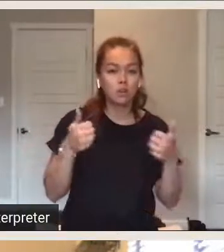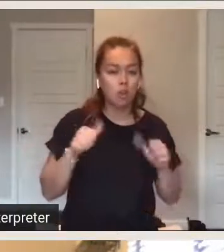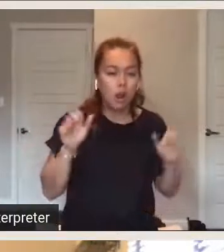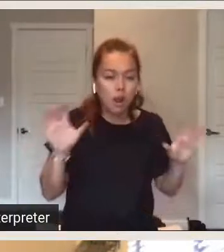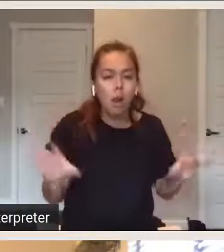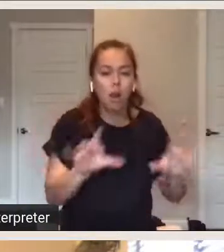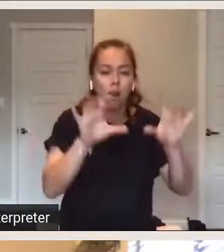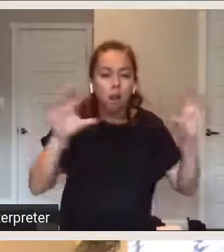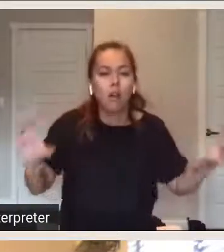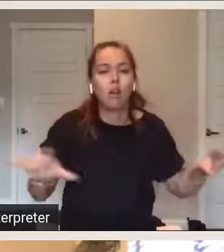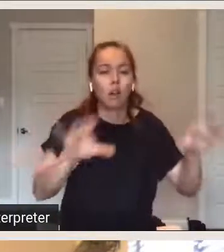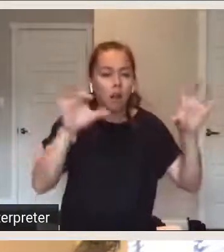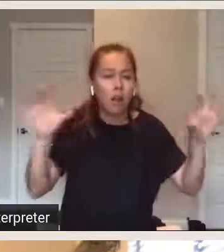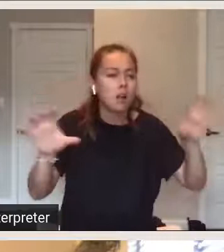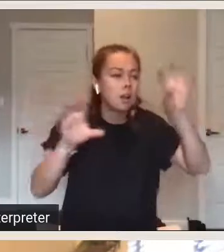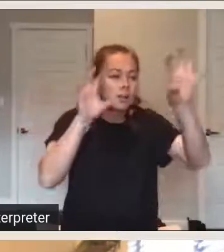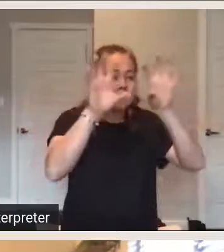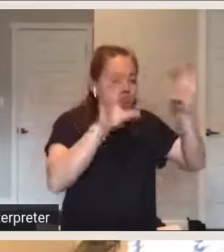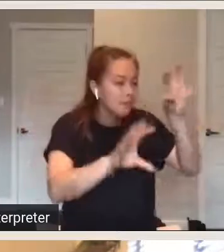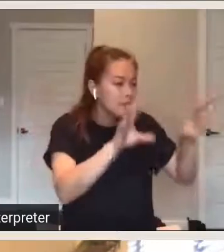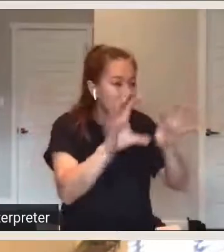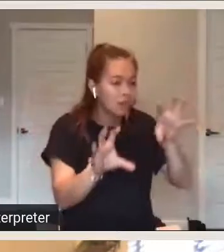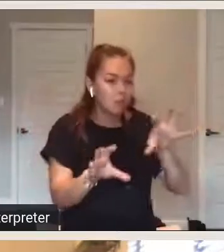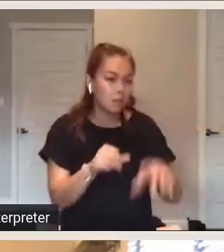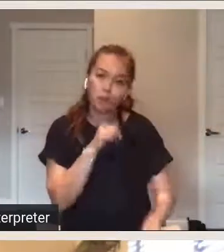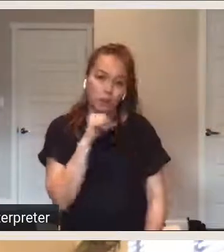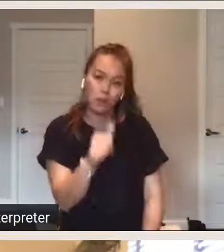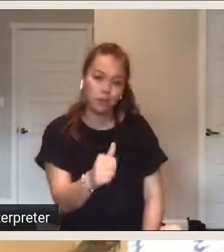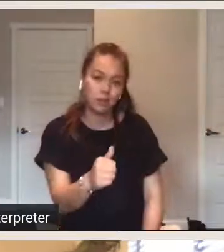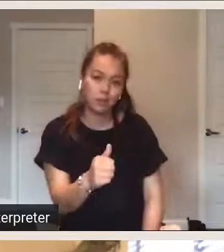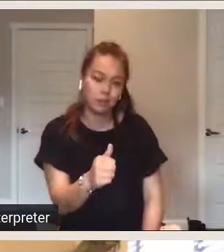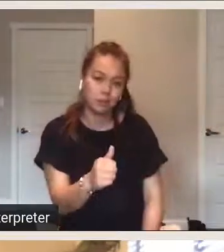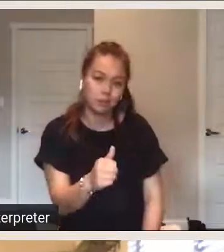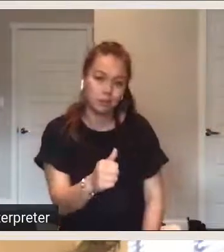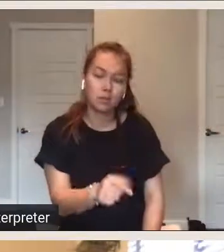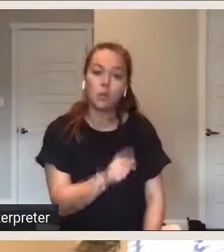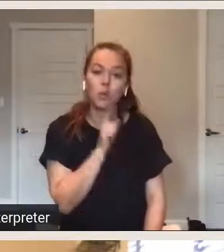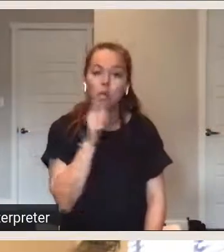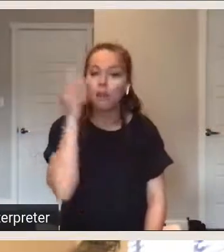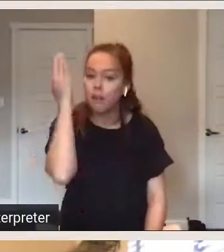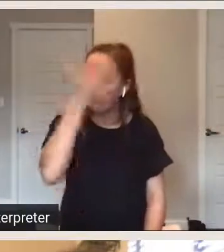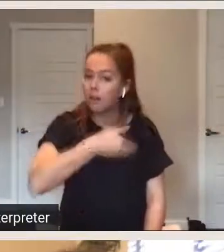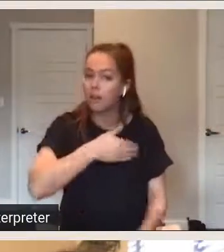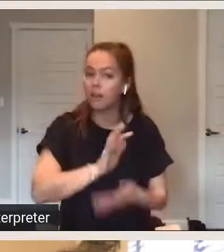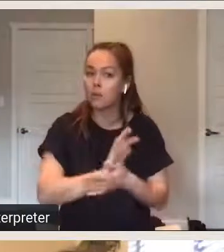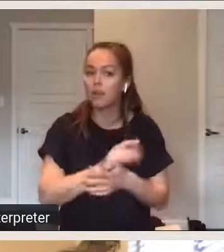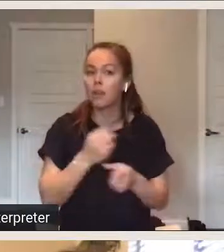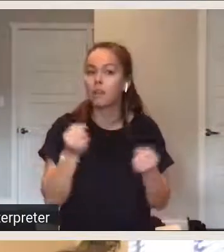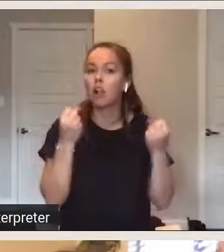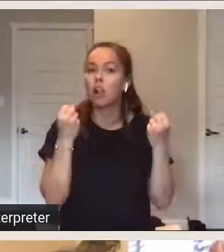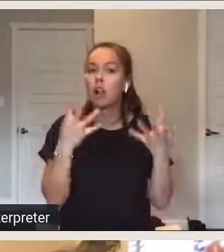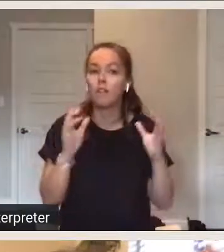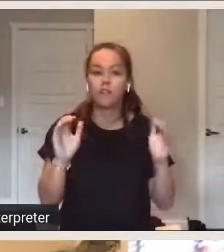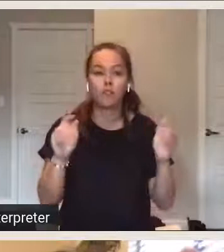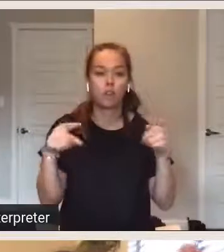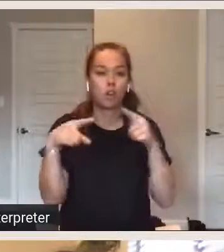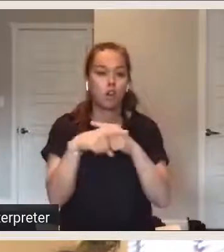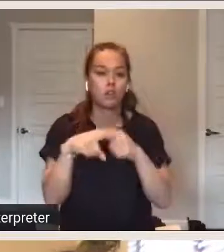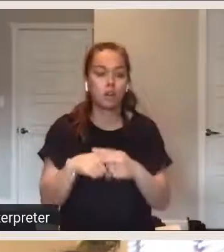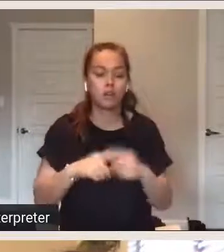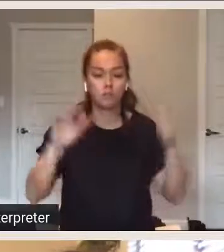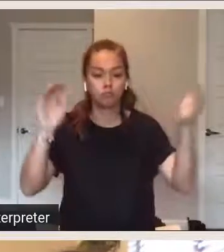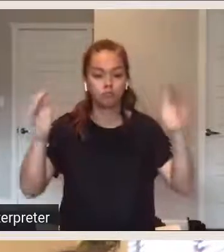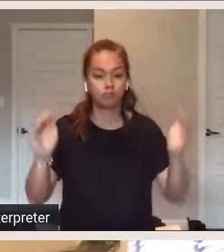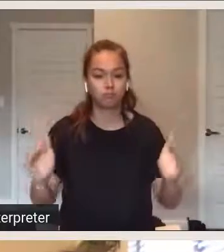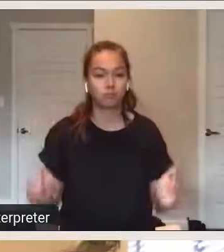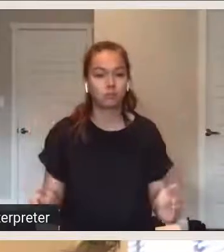I think in the film implicitly there's a lot of contrast. I was talking to Natalie last night about, you know, color temperature. We start